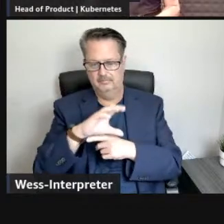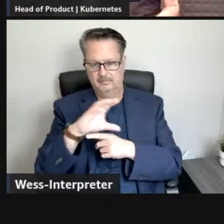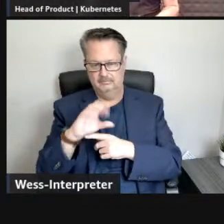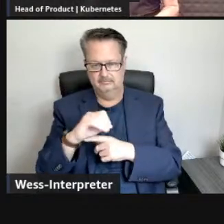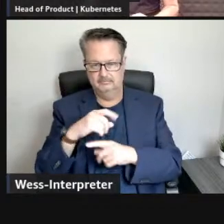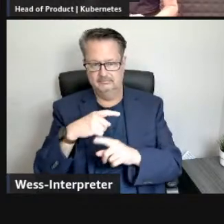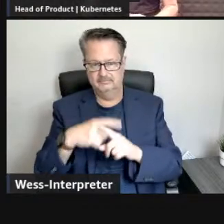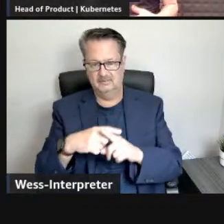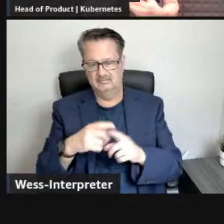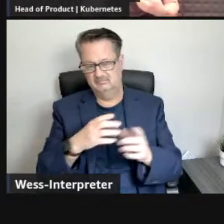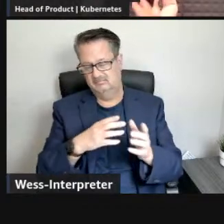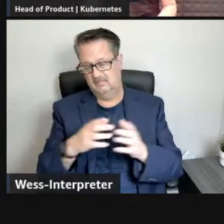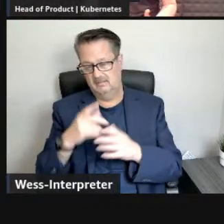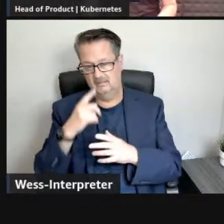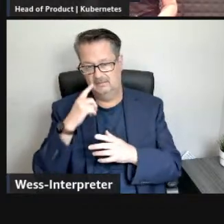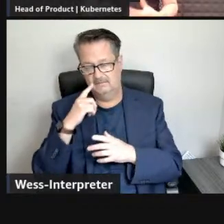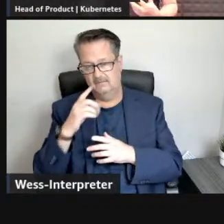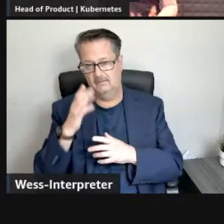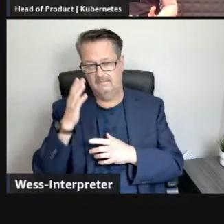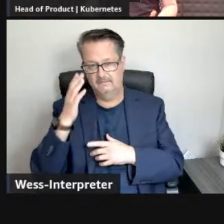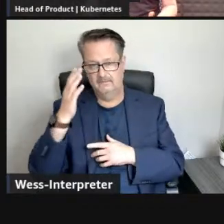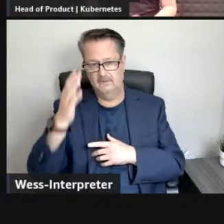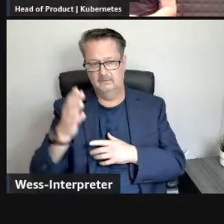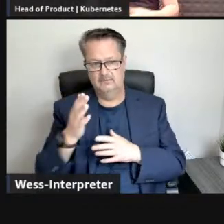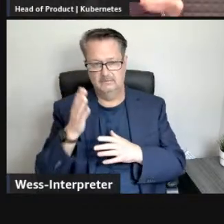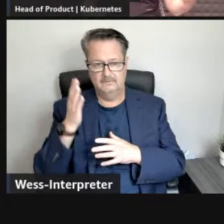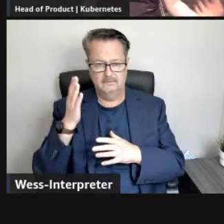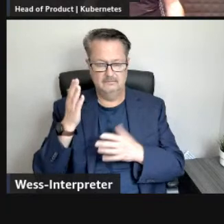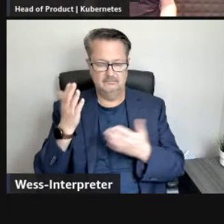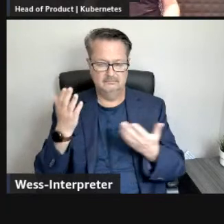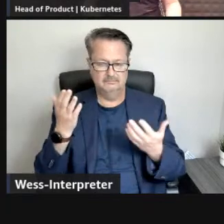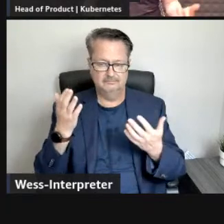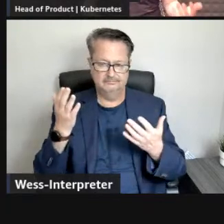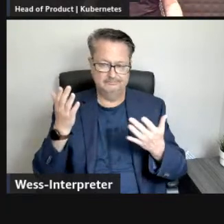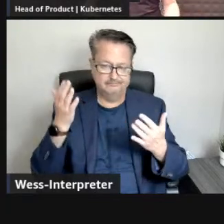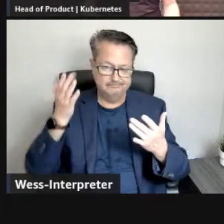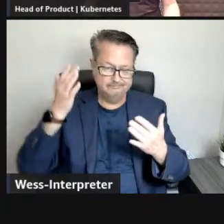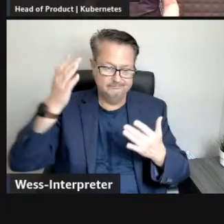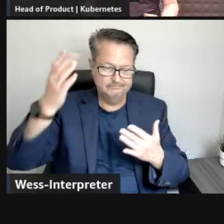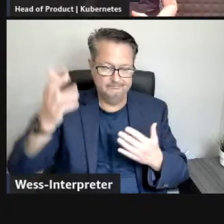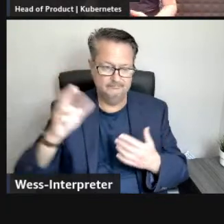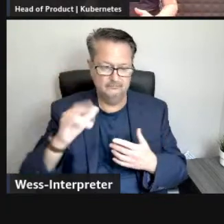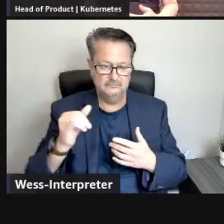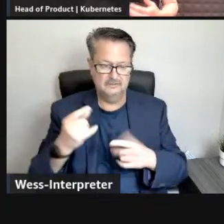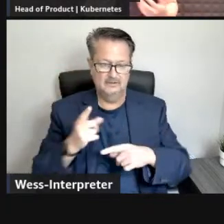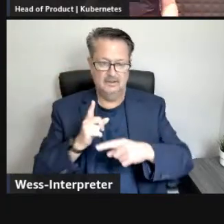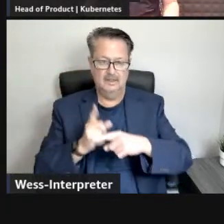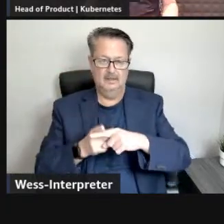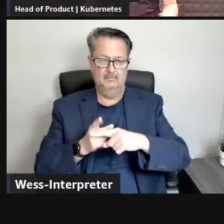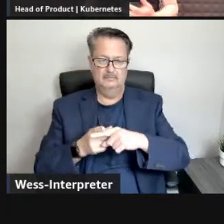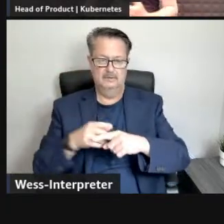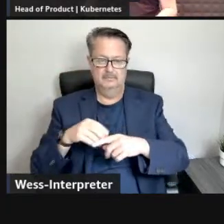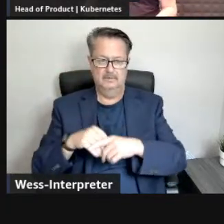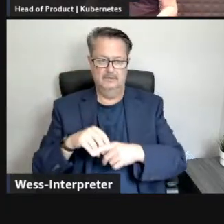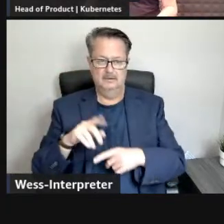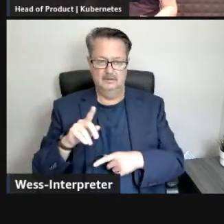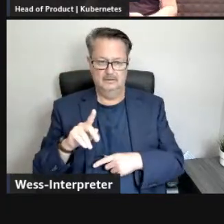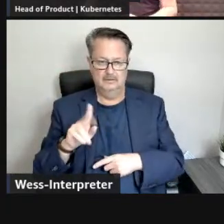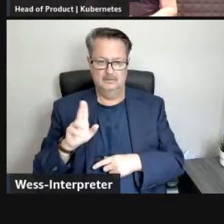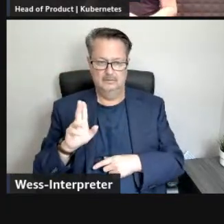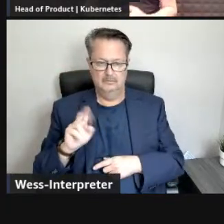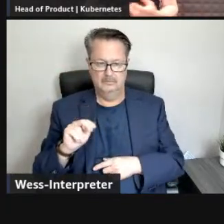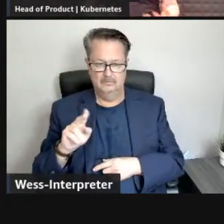and reducing risk. Kubernetes is an open standard. We're here in Amsterdam at KubeCon, which is KubeCon and